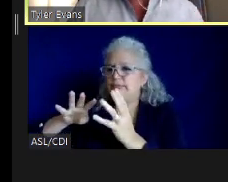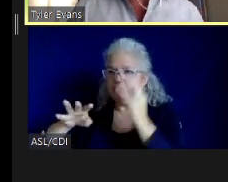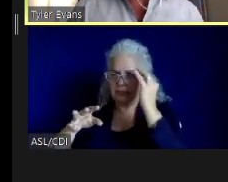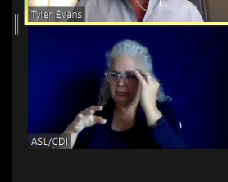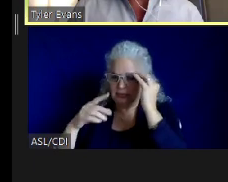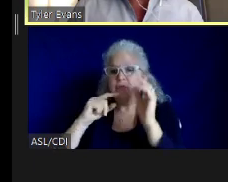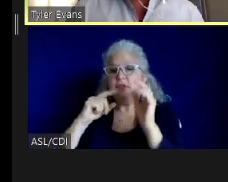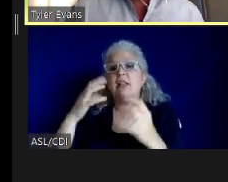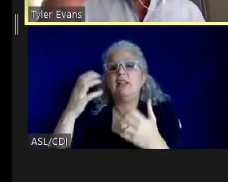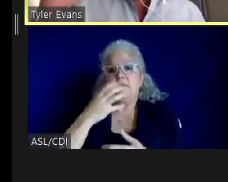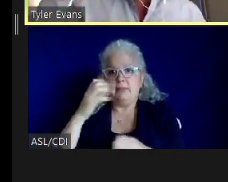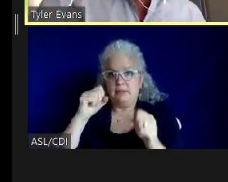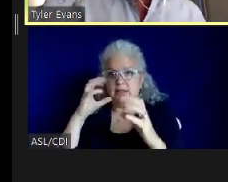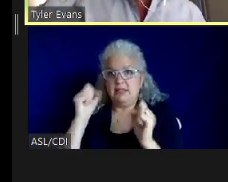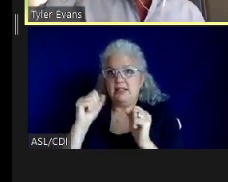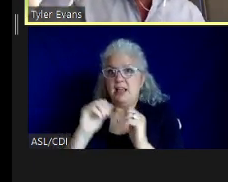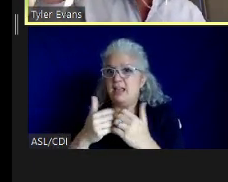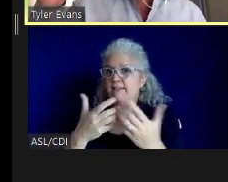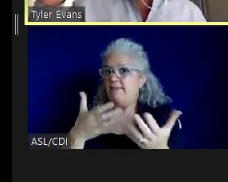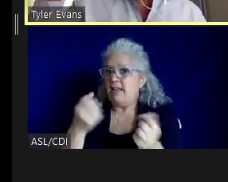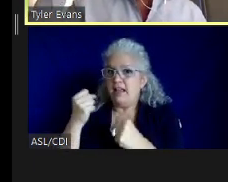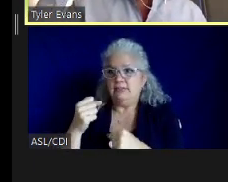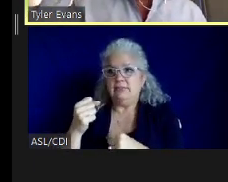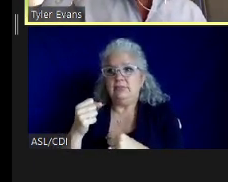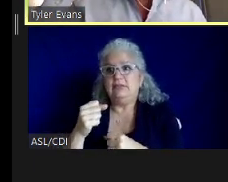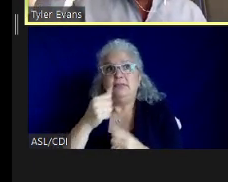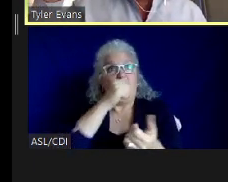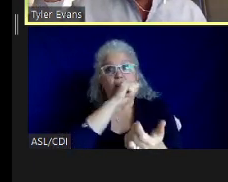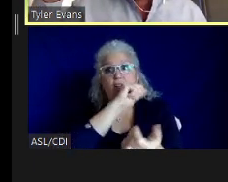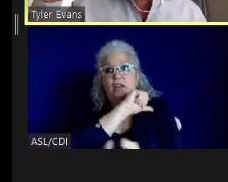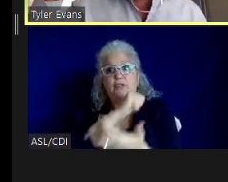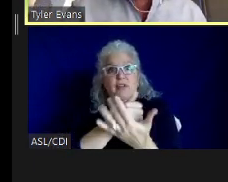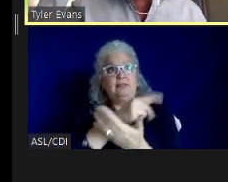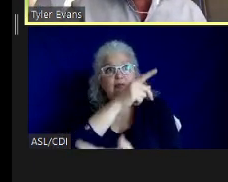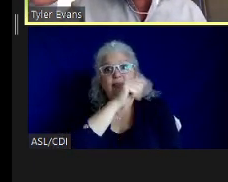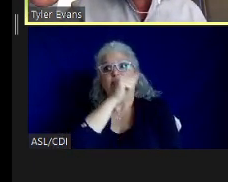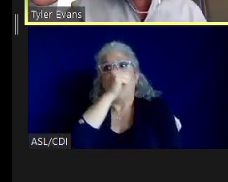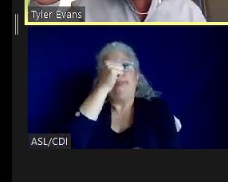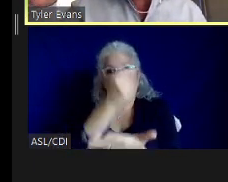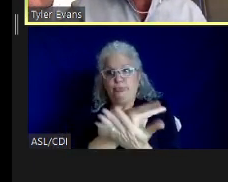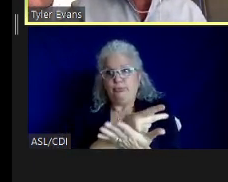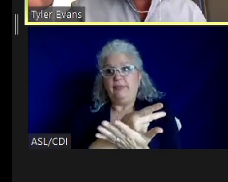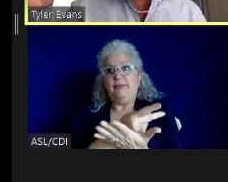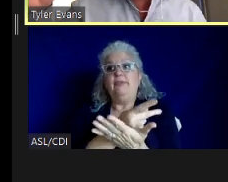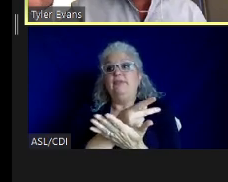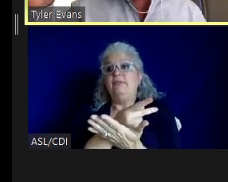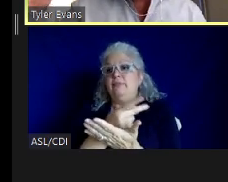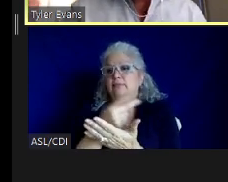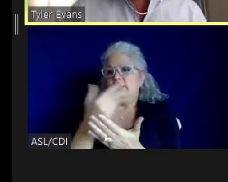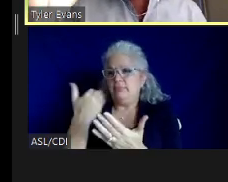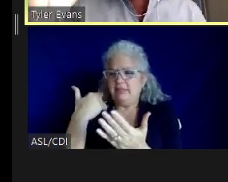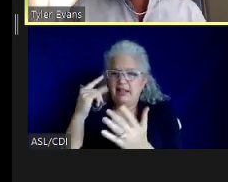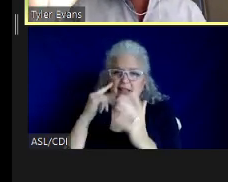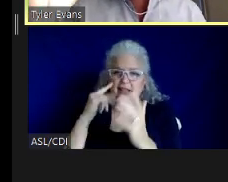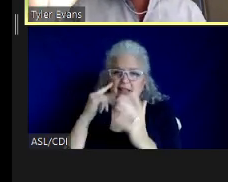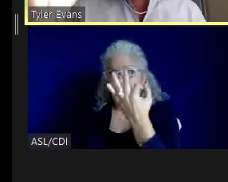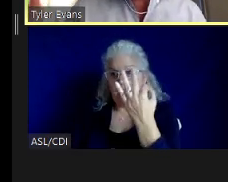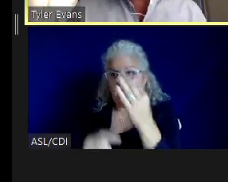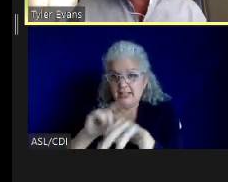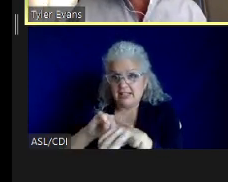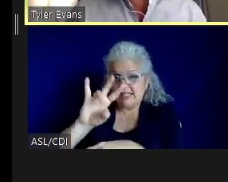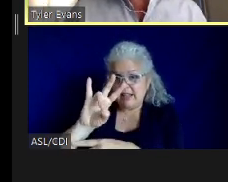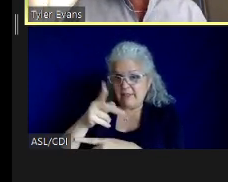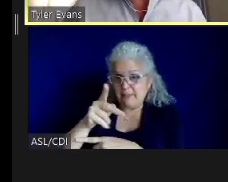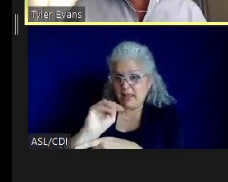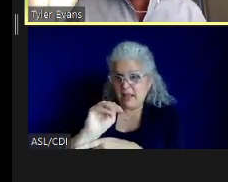use authorizations were approved on Friday at 7 Eastern Standard Time. Monday morning,